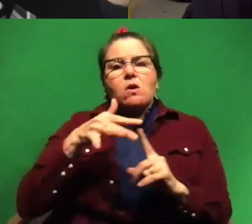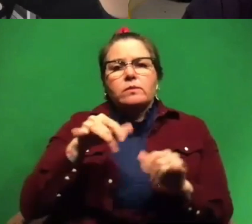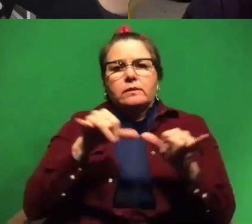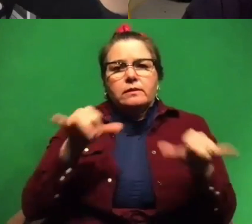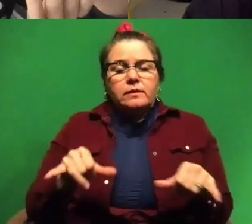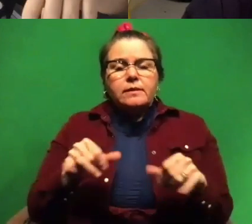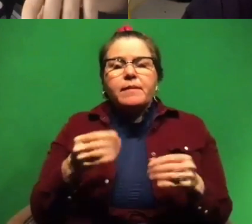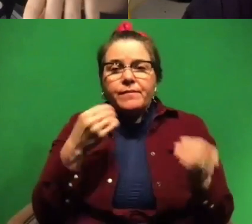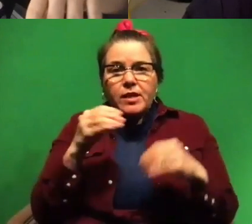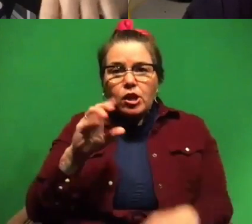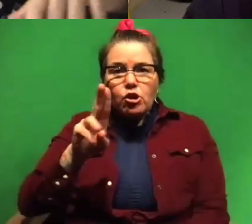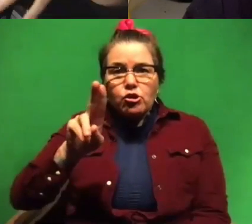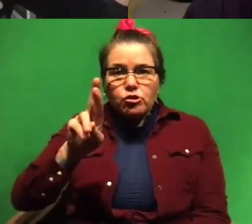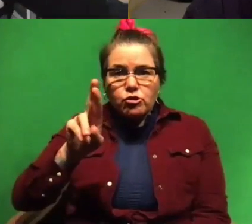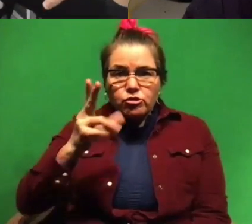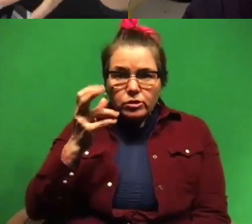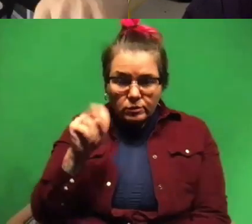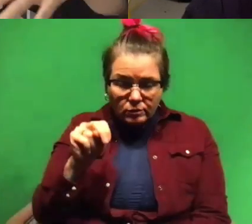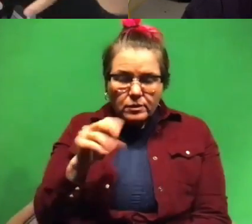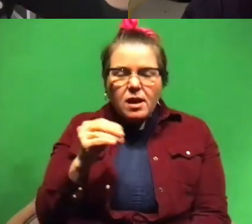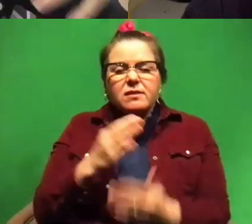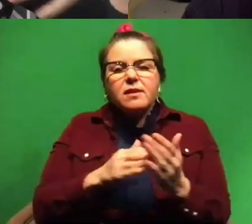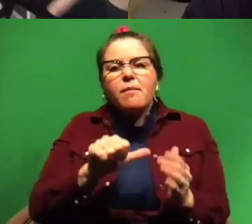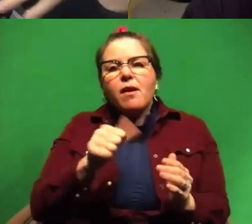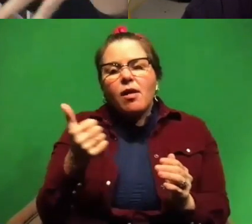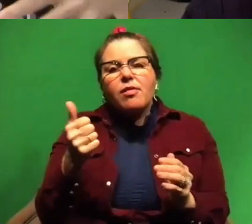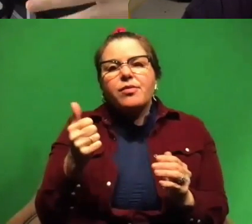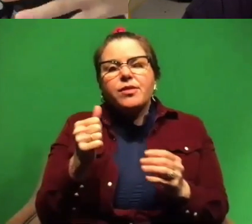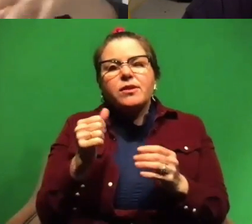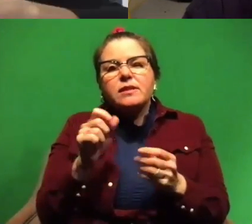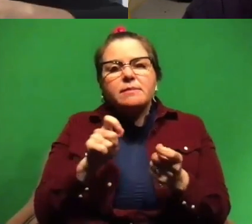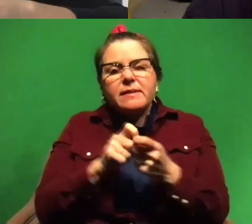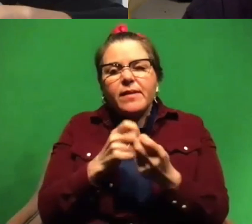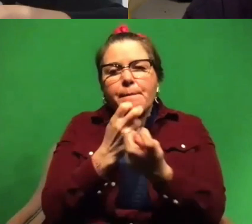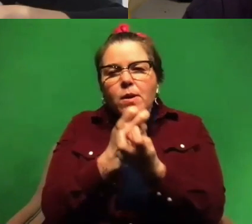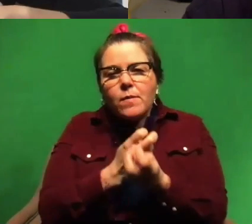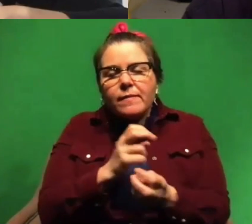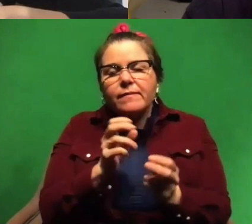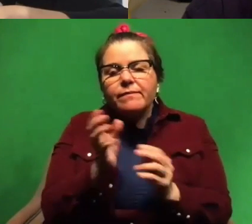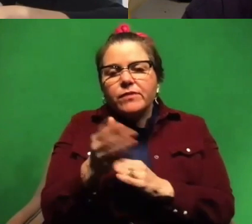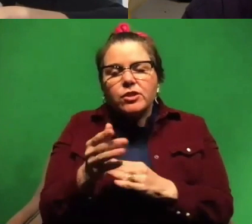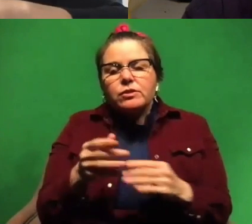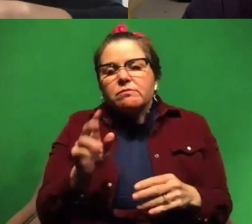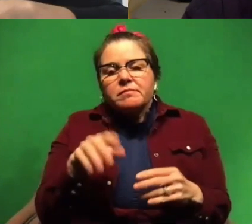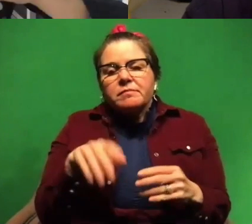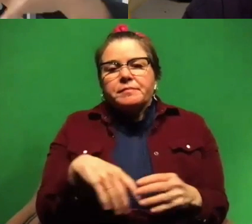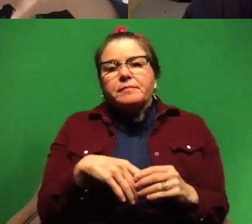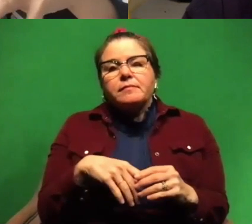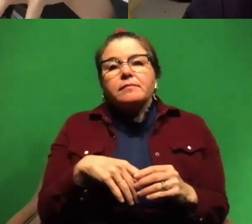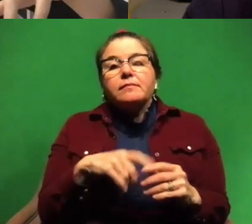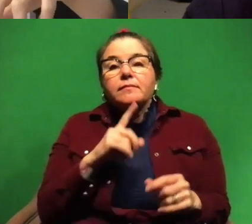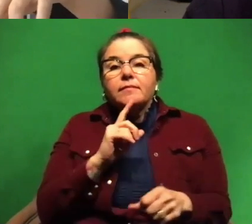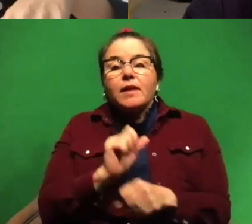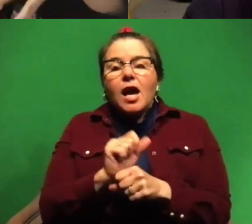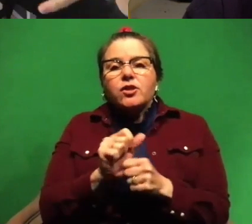on urchins and some other teleost fish, like bony fish and stuff. So they're actually